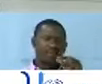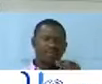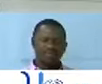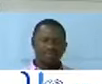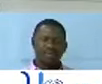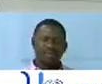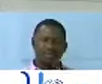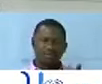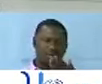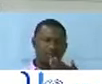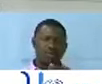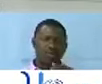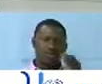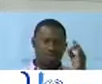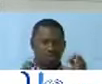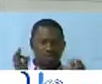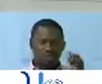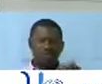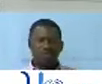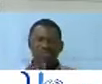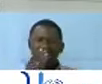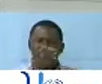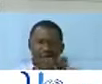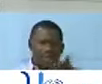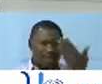I came to the court early, a bit early.